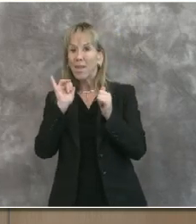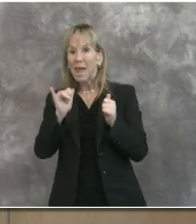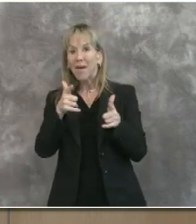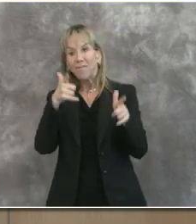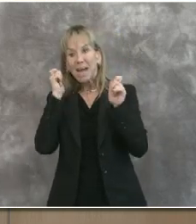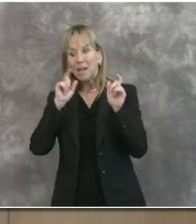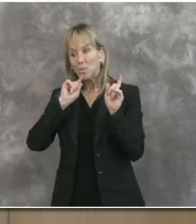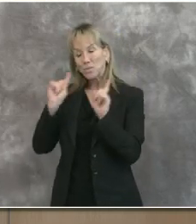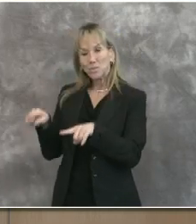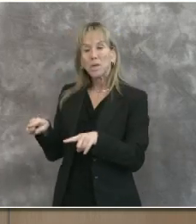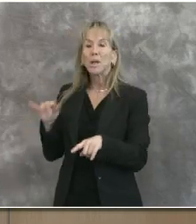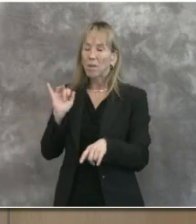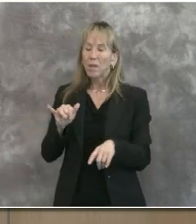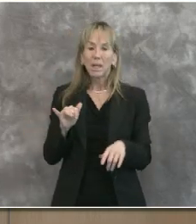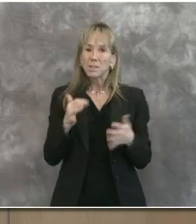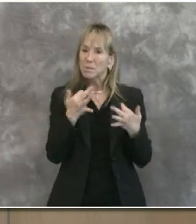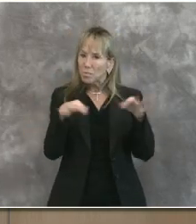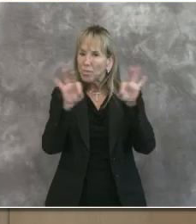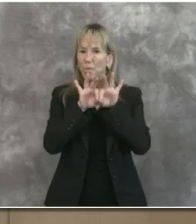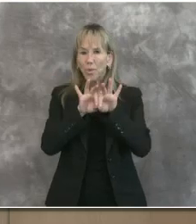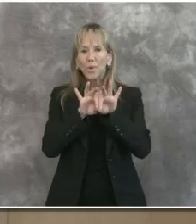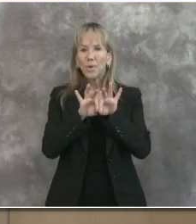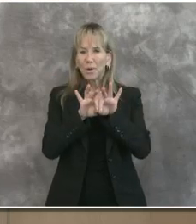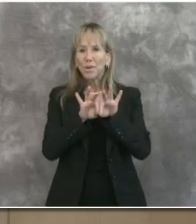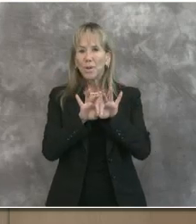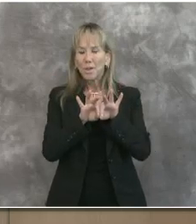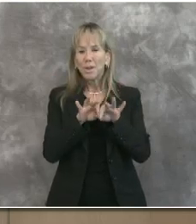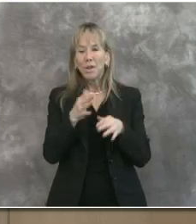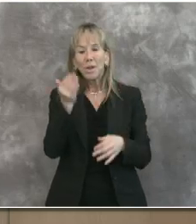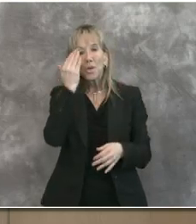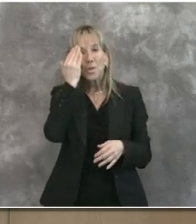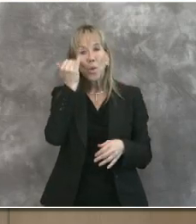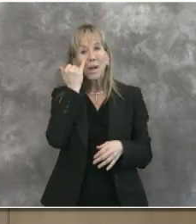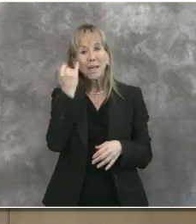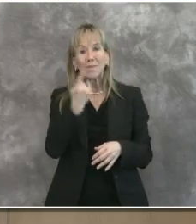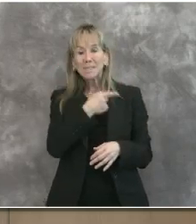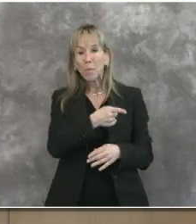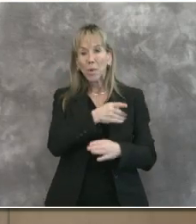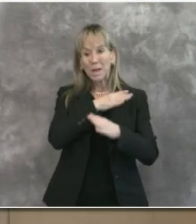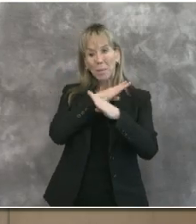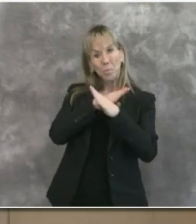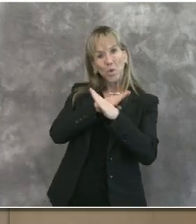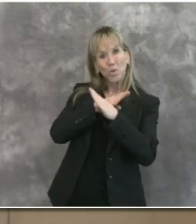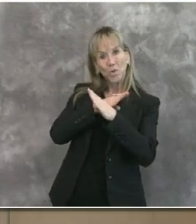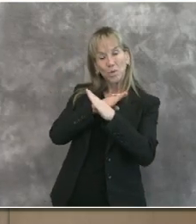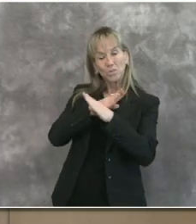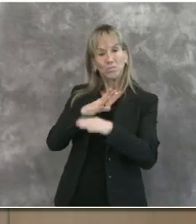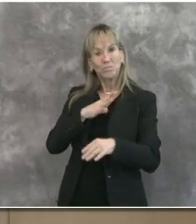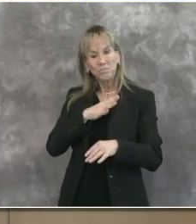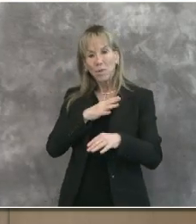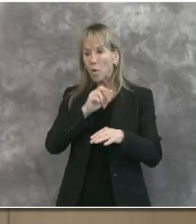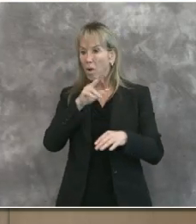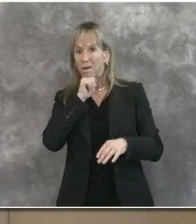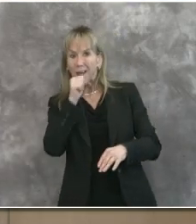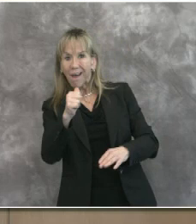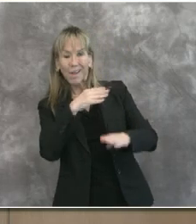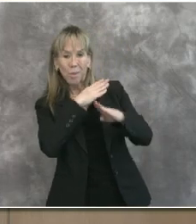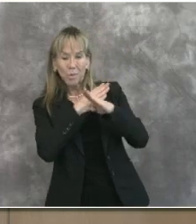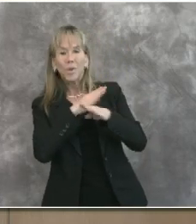time is very, very important. Knowing whether somebody is immune or not is also extremely